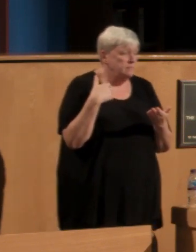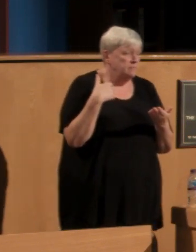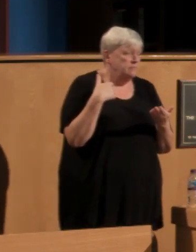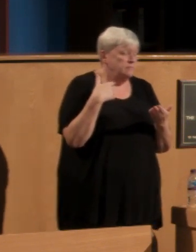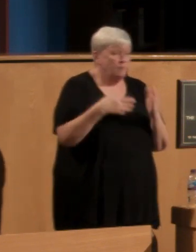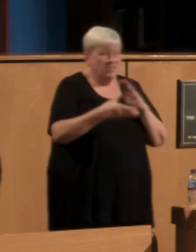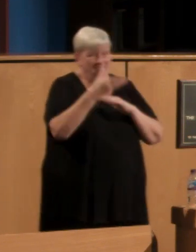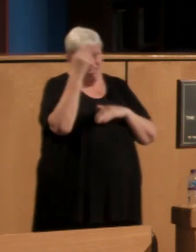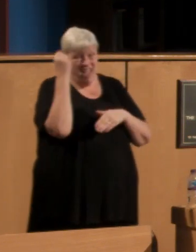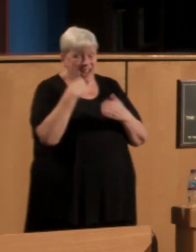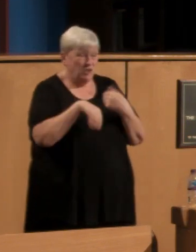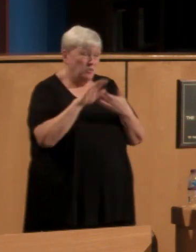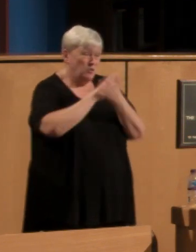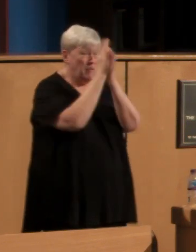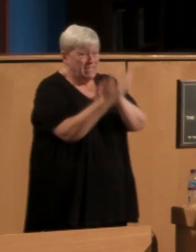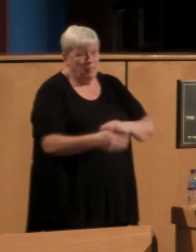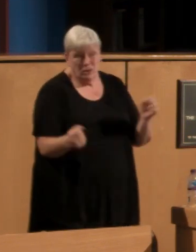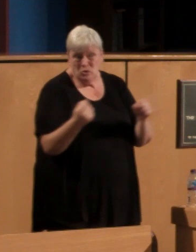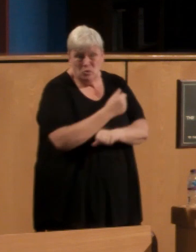learn when you mess up and do your best.